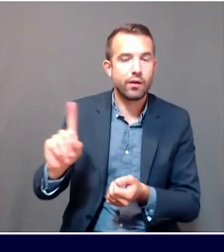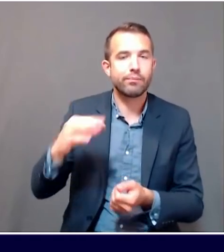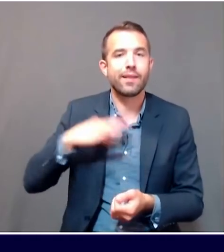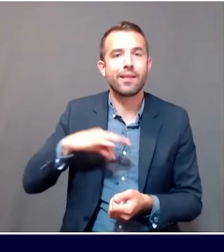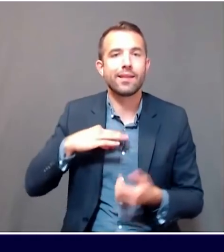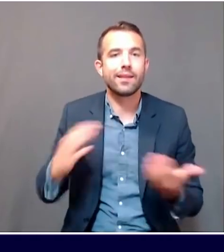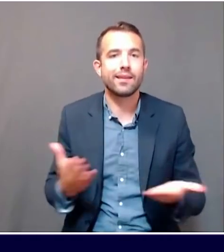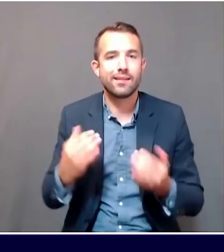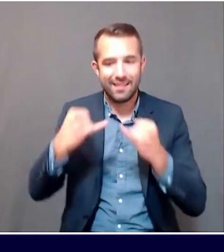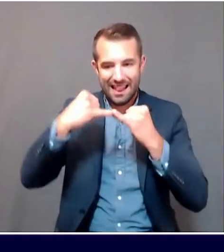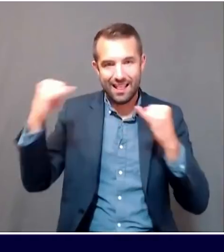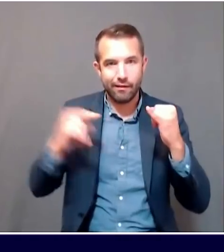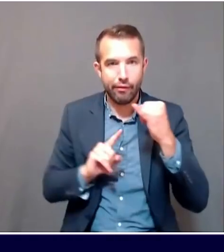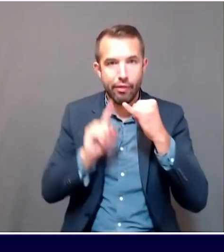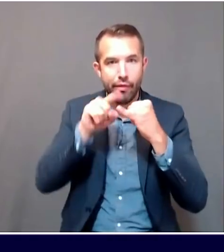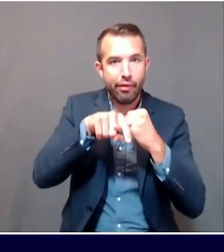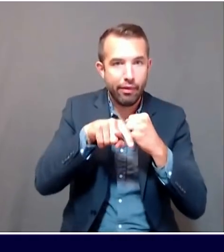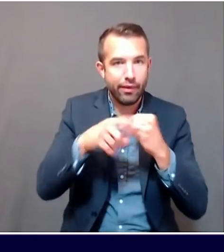across the border.